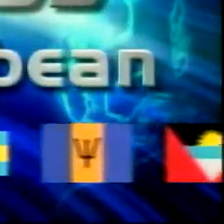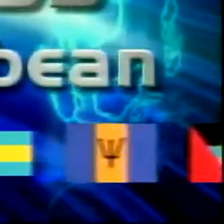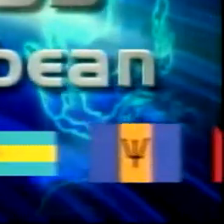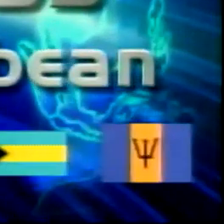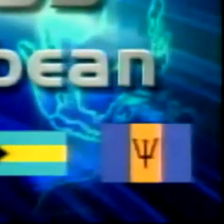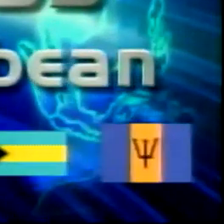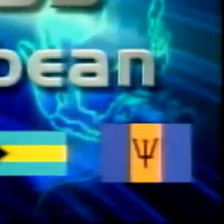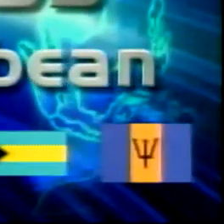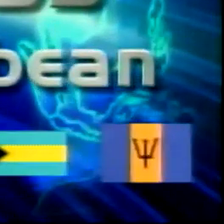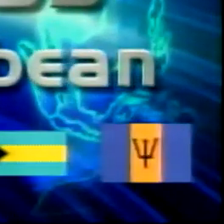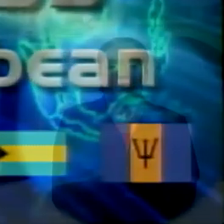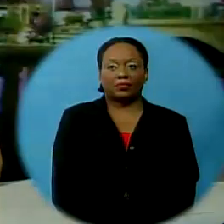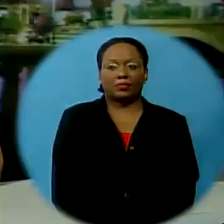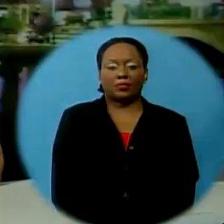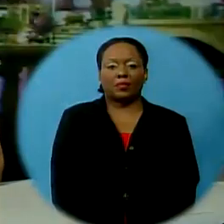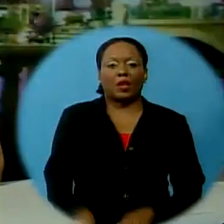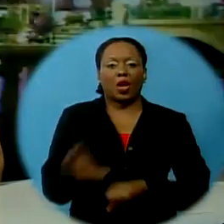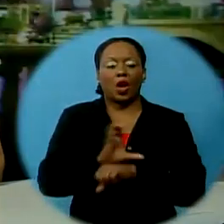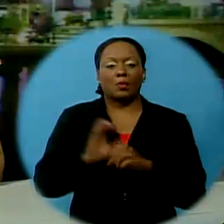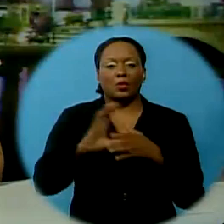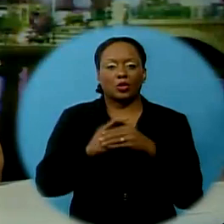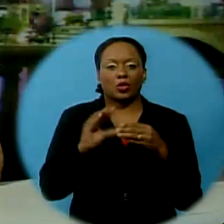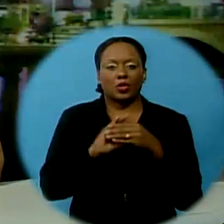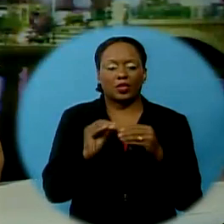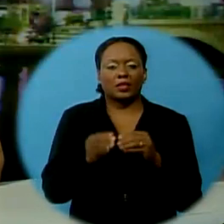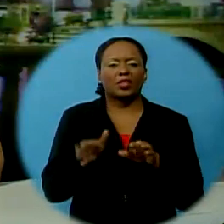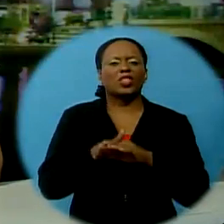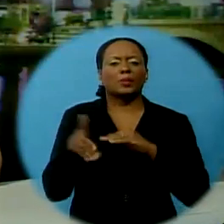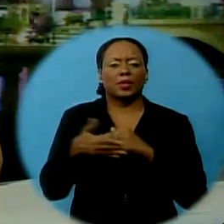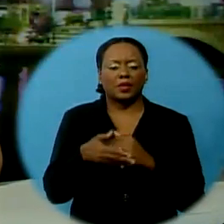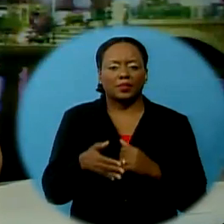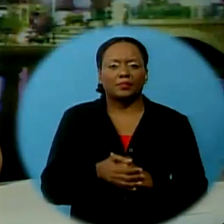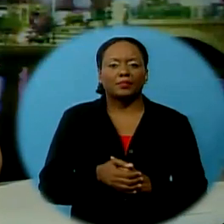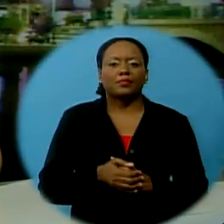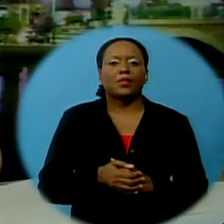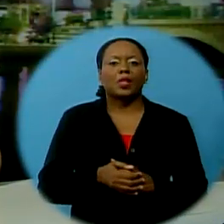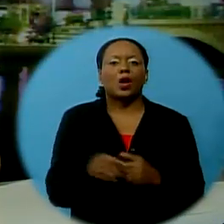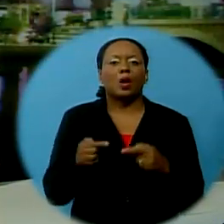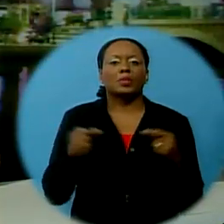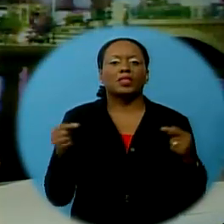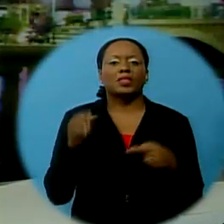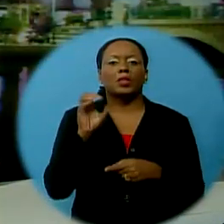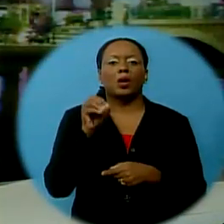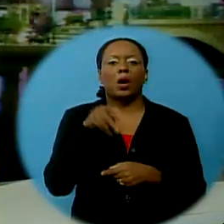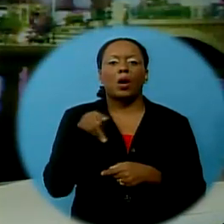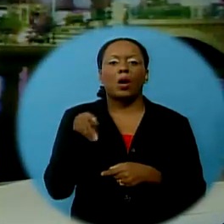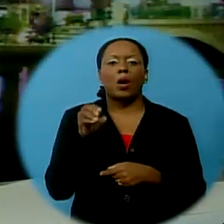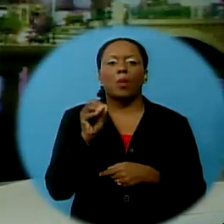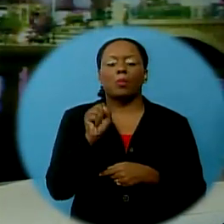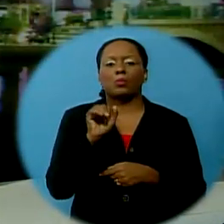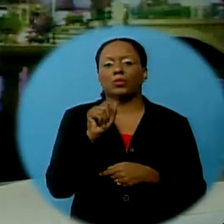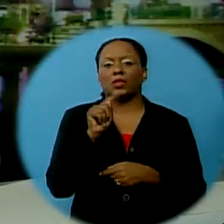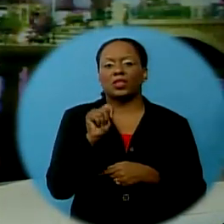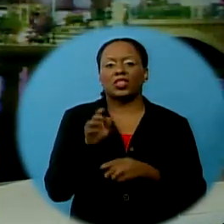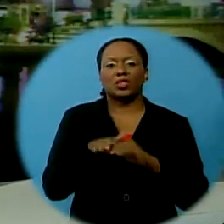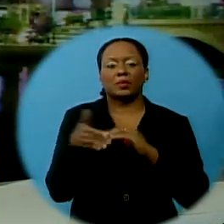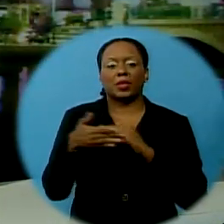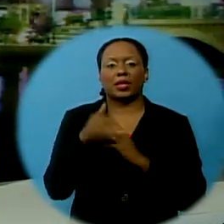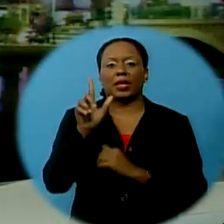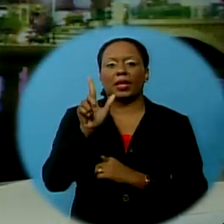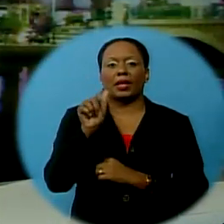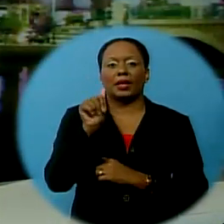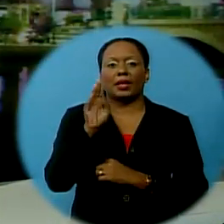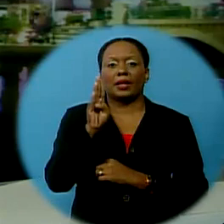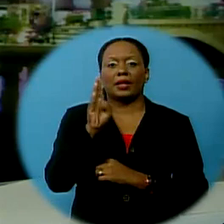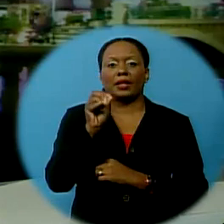Regional news now. Over in Kingston, the main opposition Jamaica Labour Party will vote